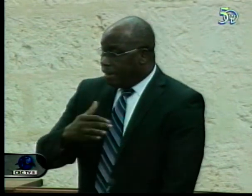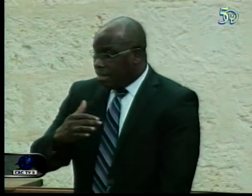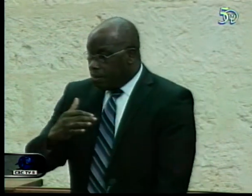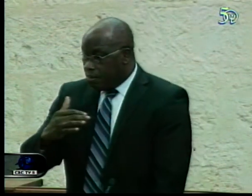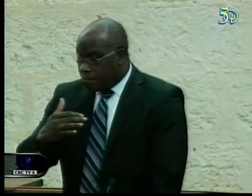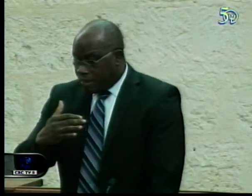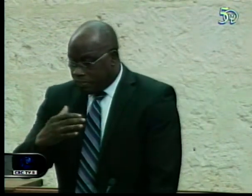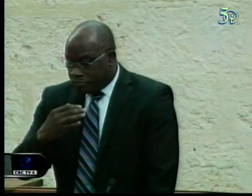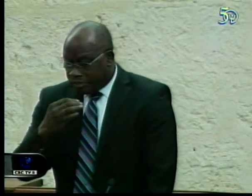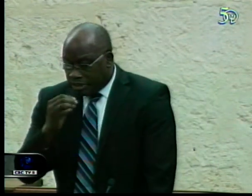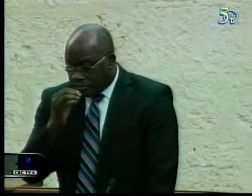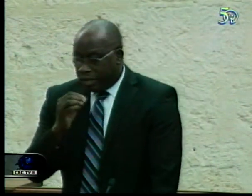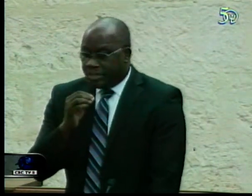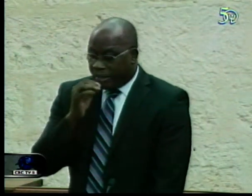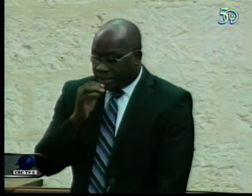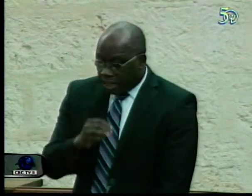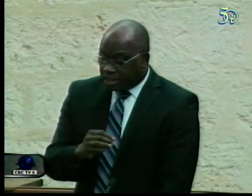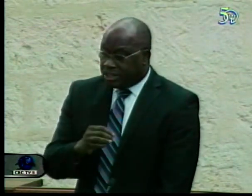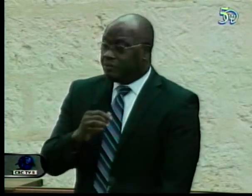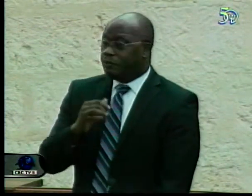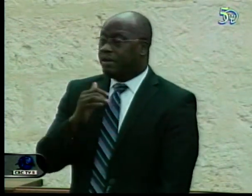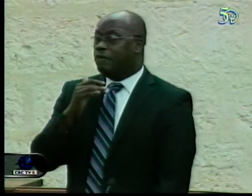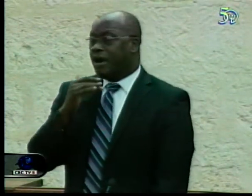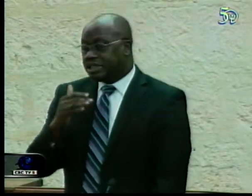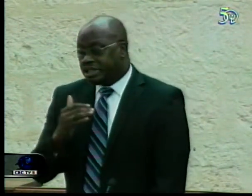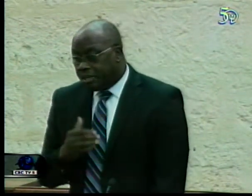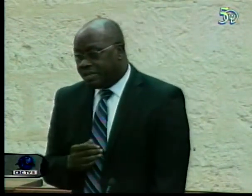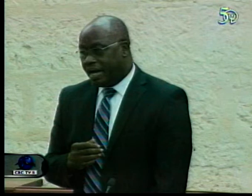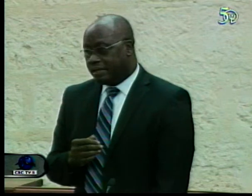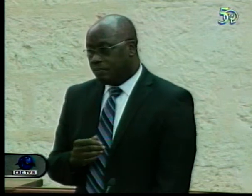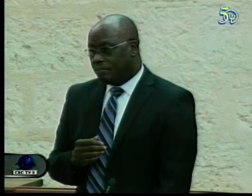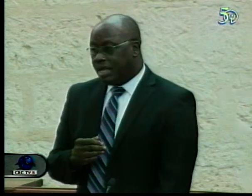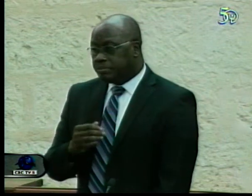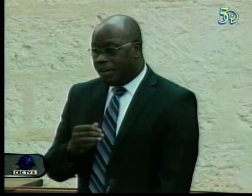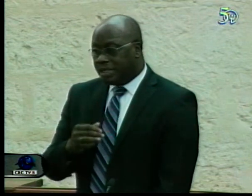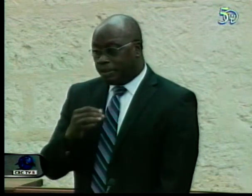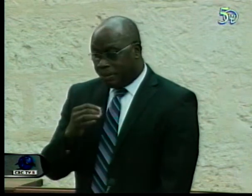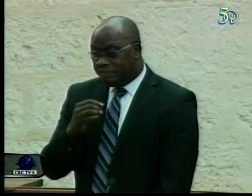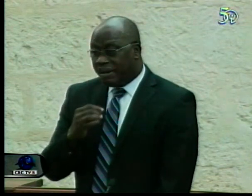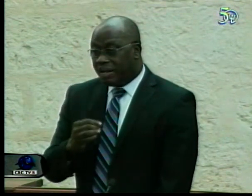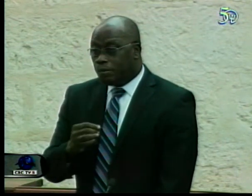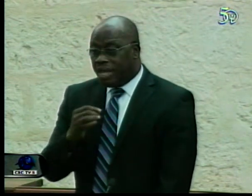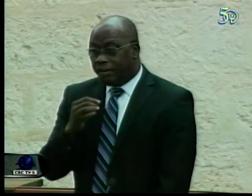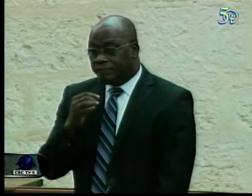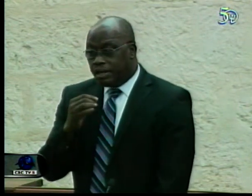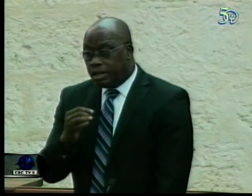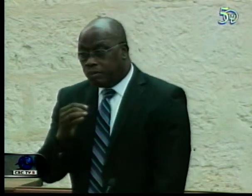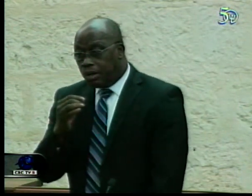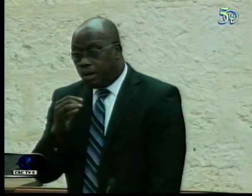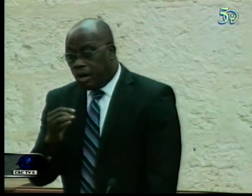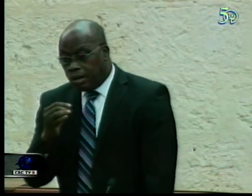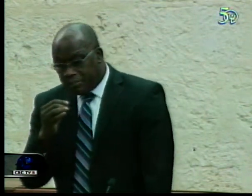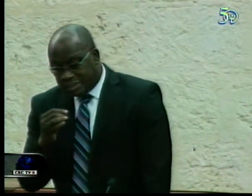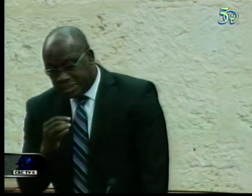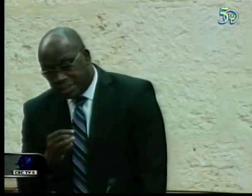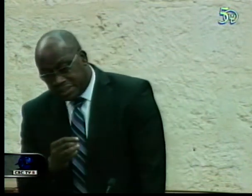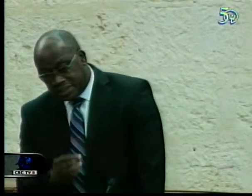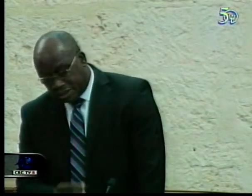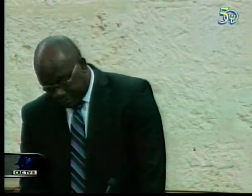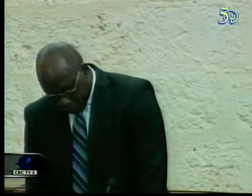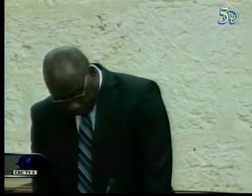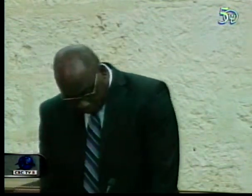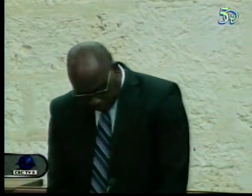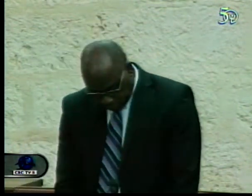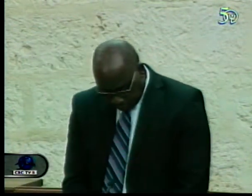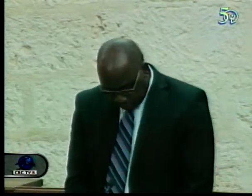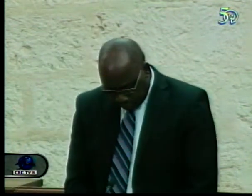in a manner, the methodology for us achieving that is based upon the fact that we have allowed all businesses in this